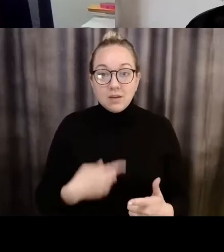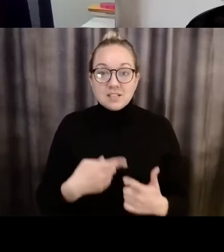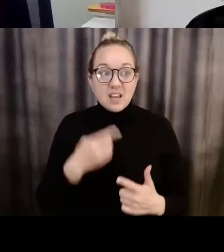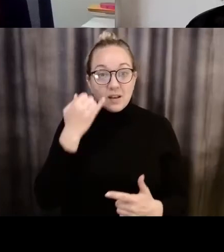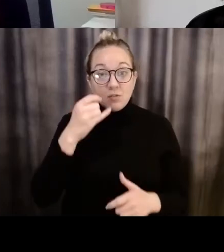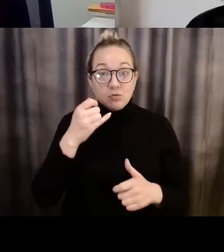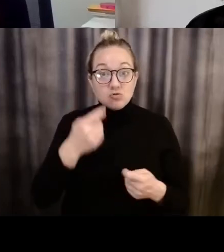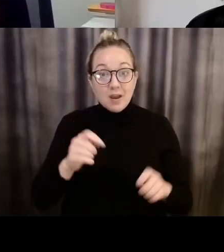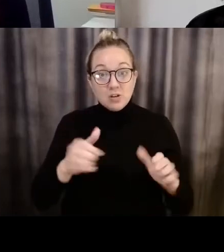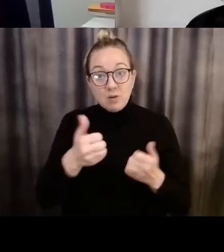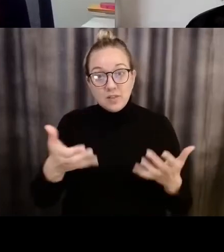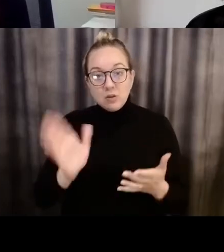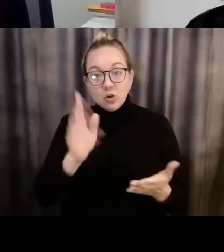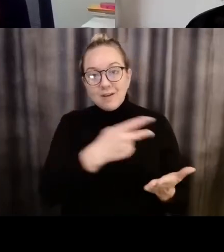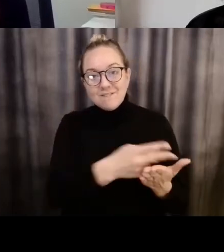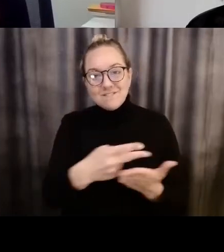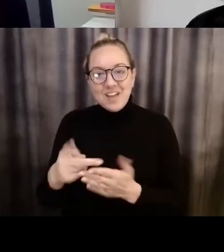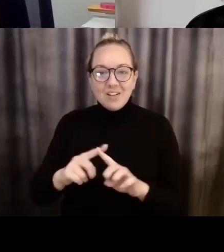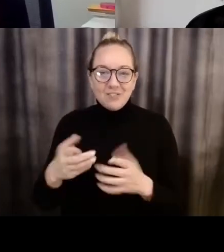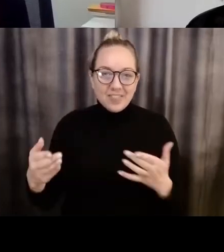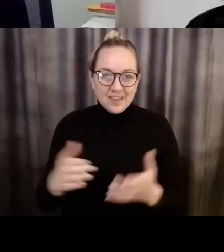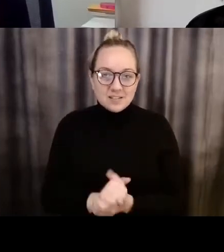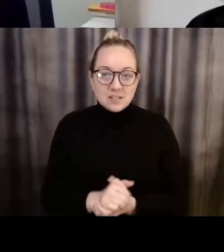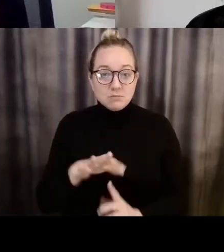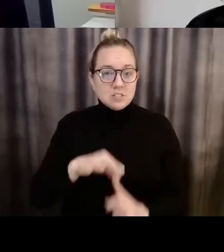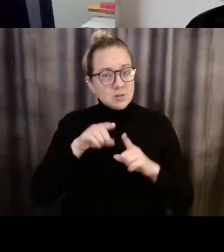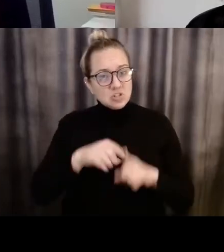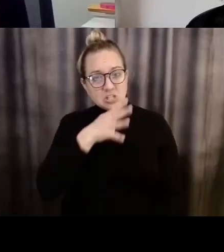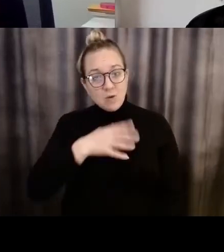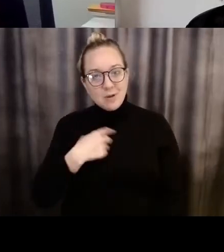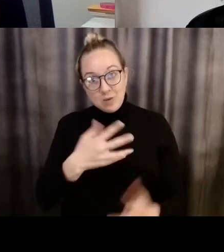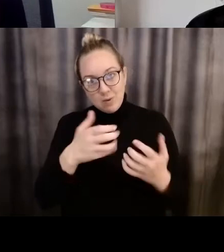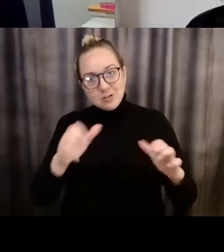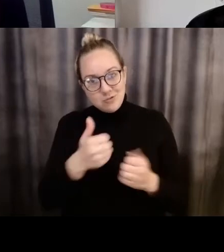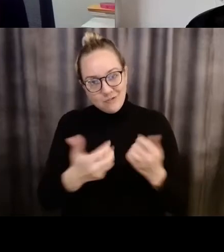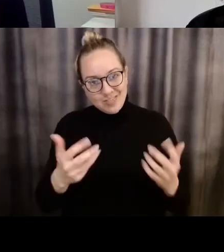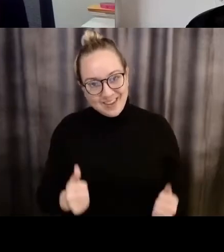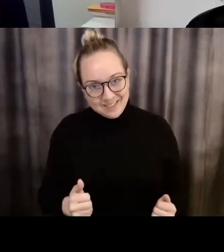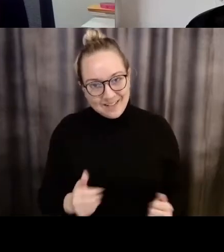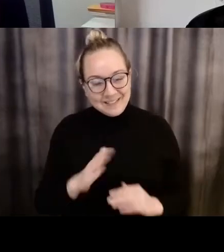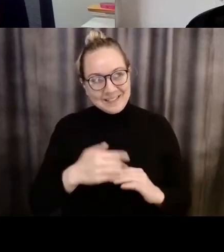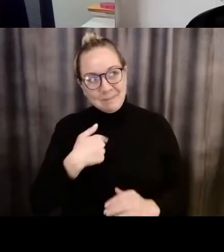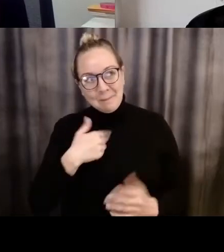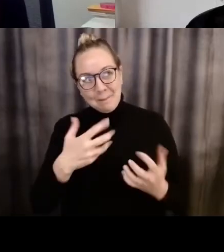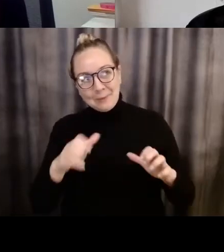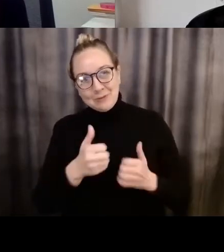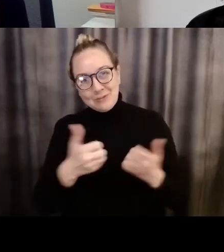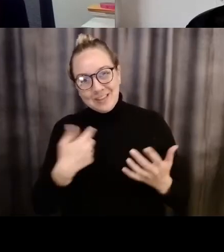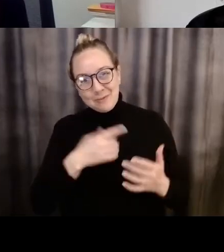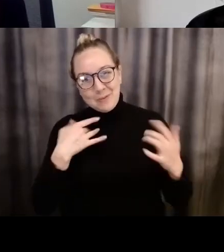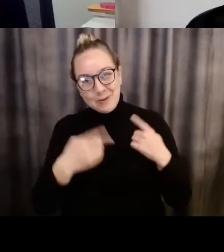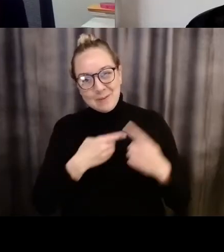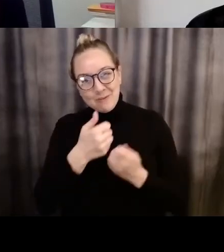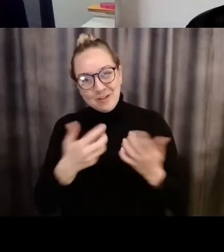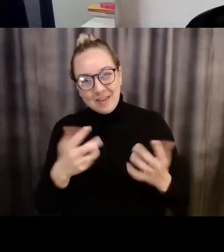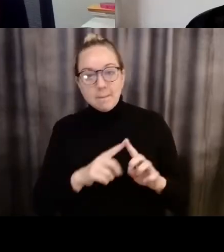right? And everybody's dealing with that, especially as women, that we want to do everything. At least I want to do everything, right? We worry about everything,